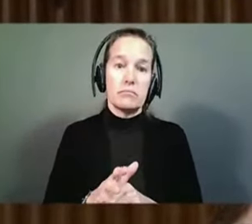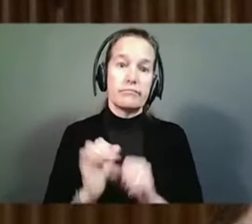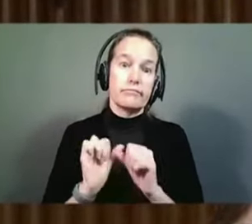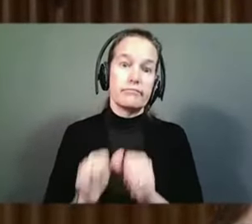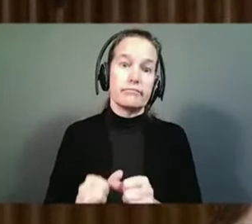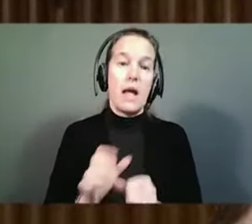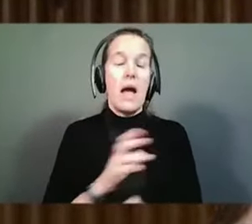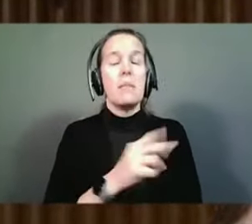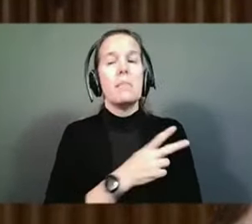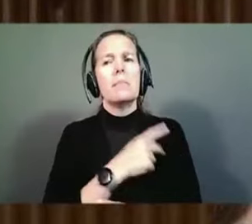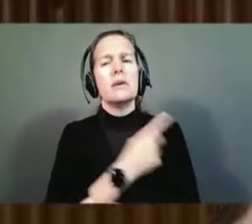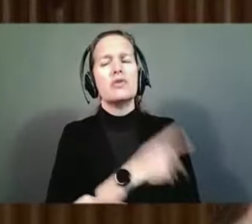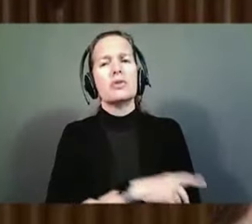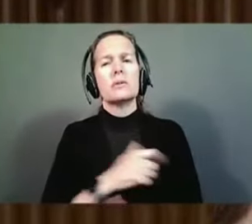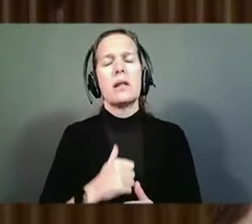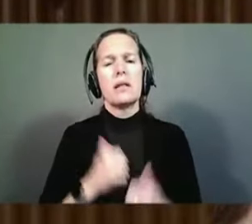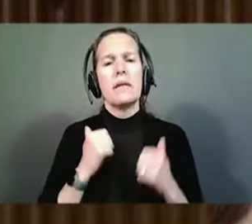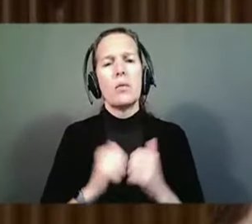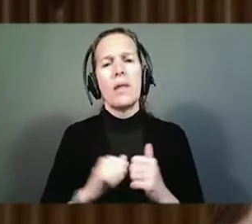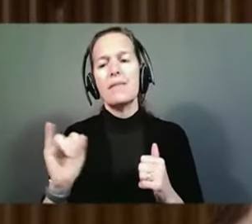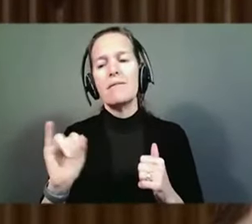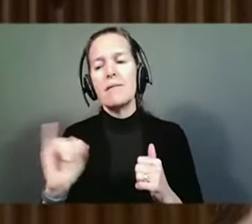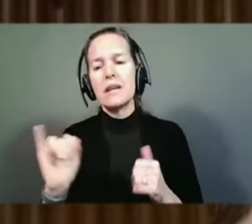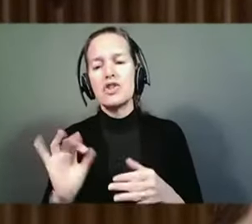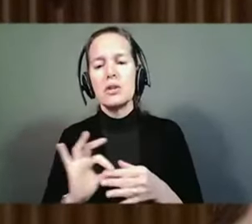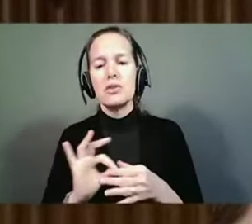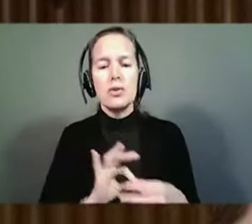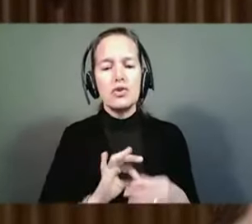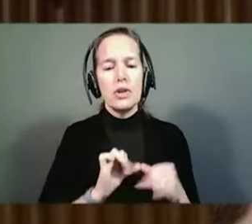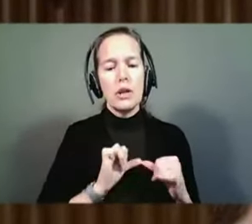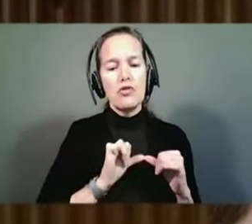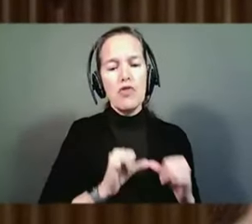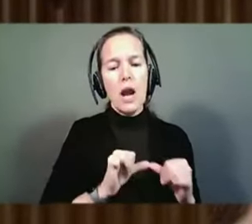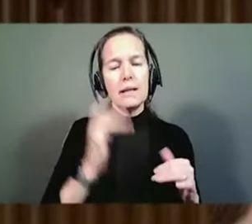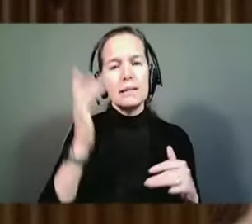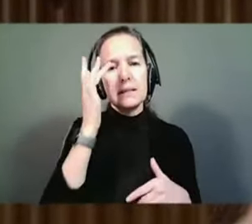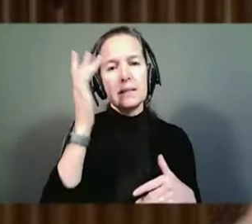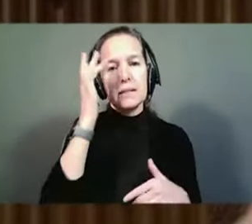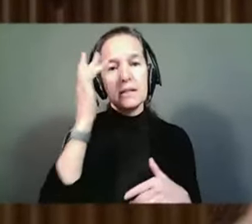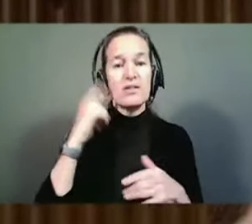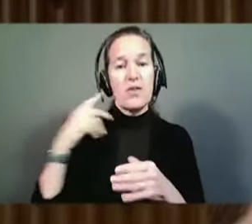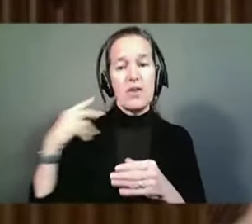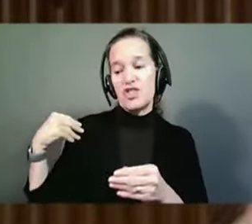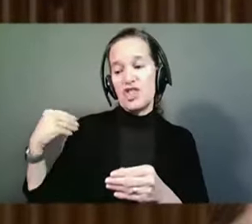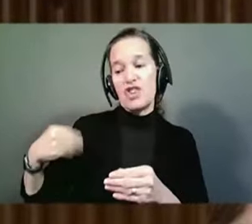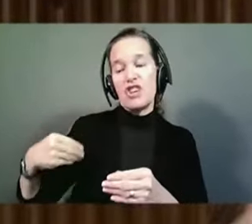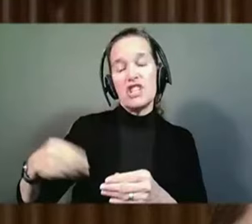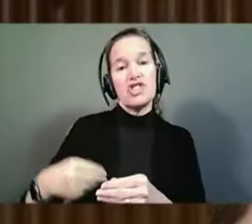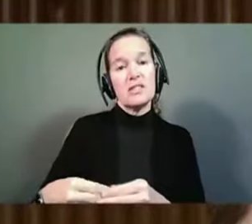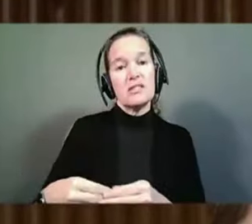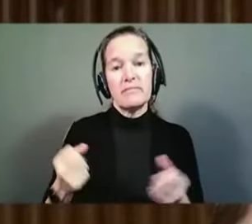with, you know, infection-associated chronic diseases for generations.